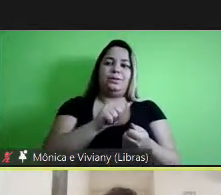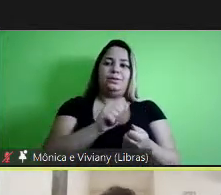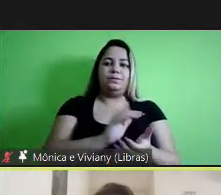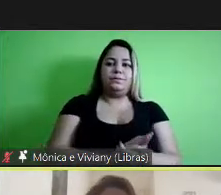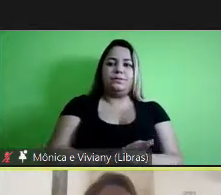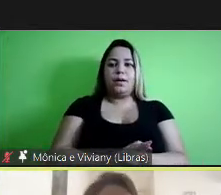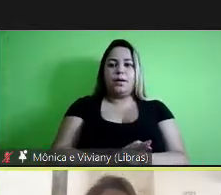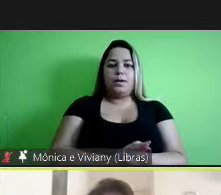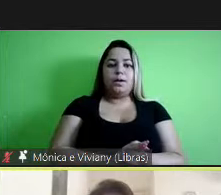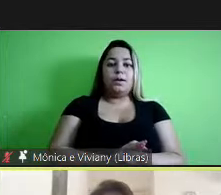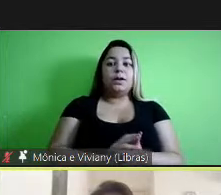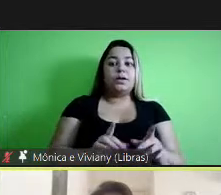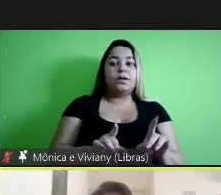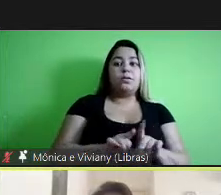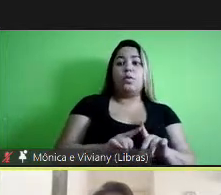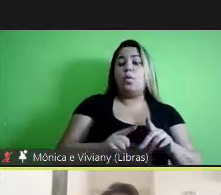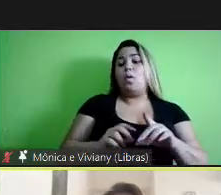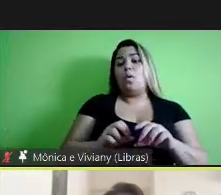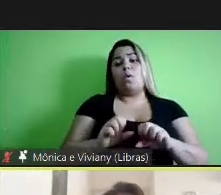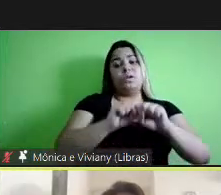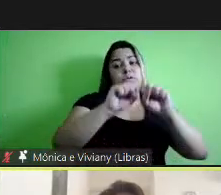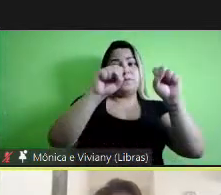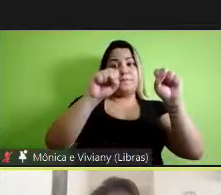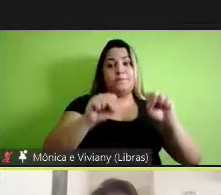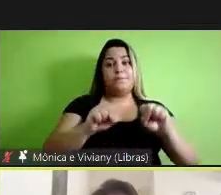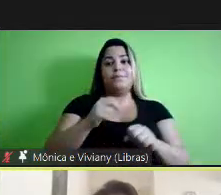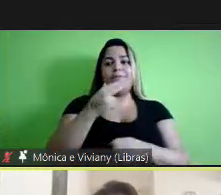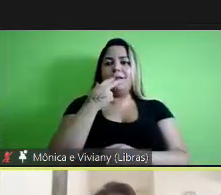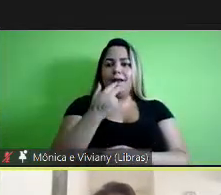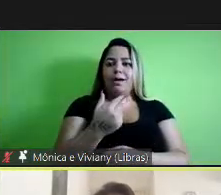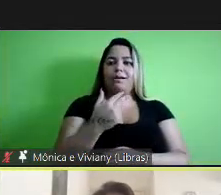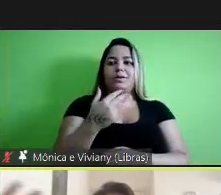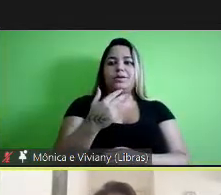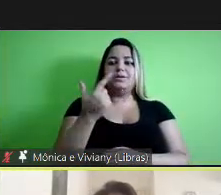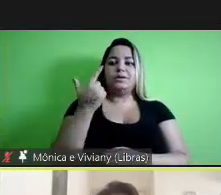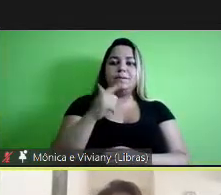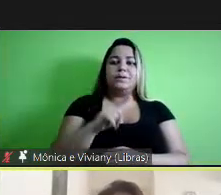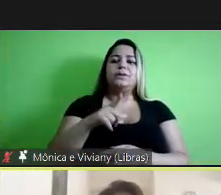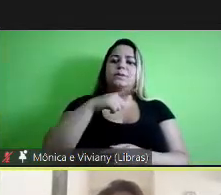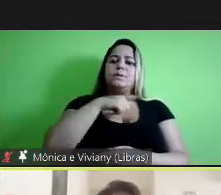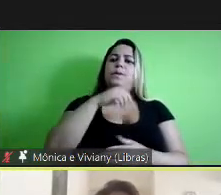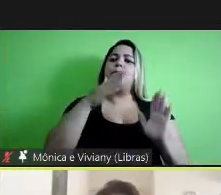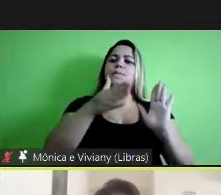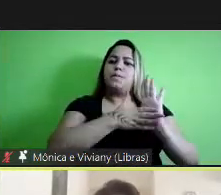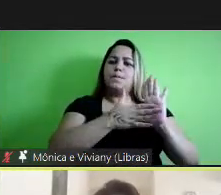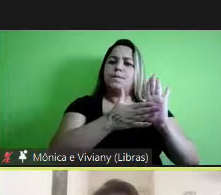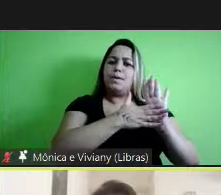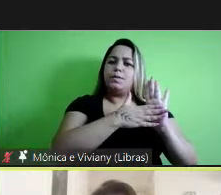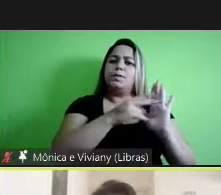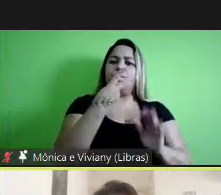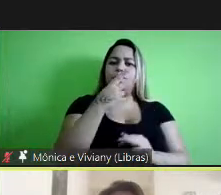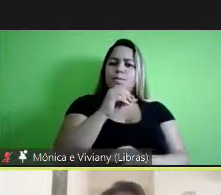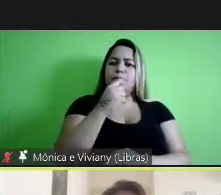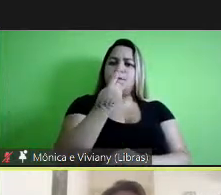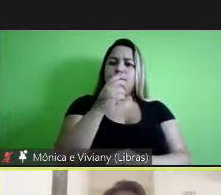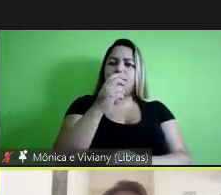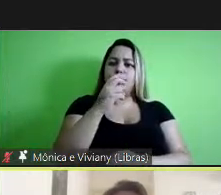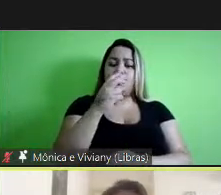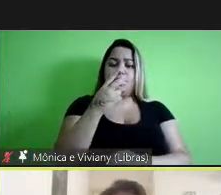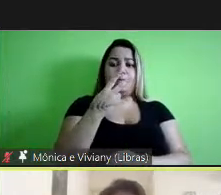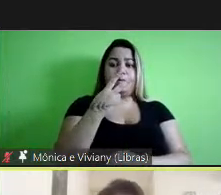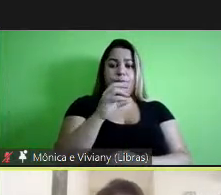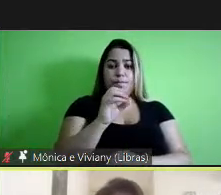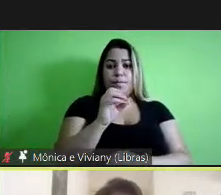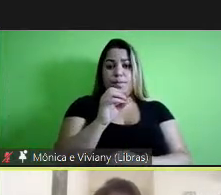run. So the NHS, which is the National Health System, already has a proposal of